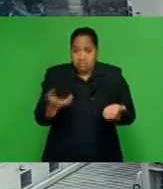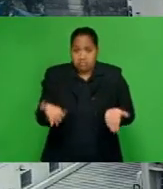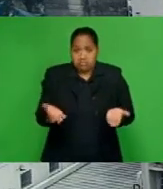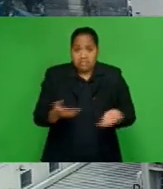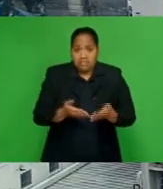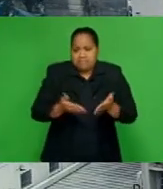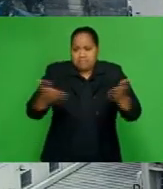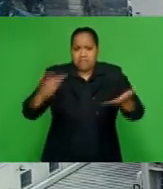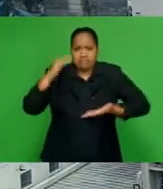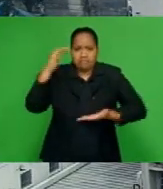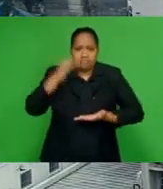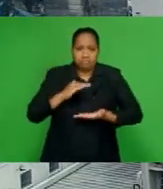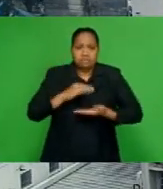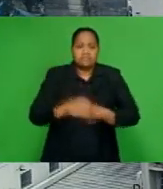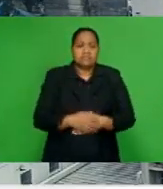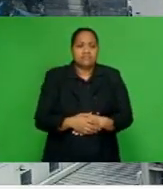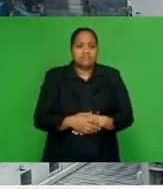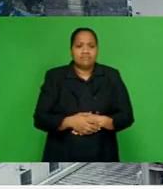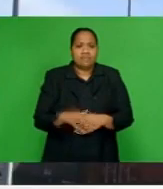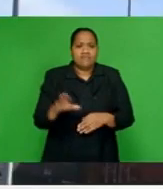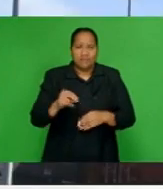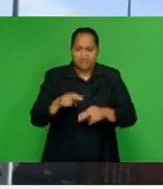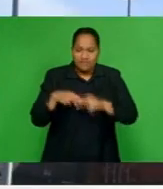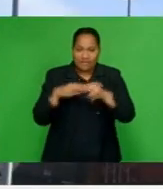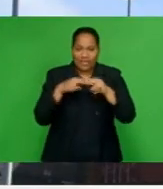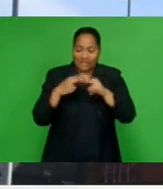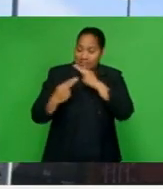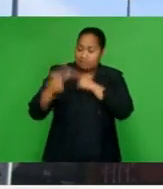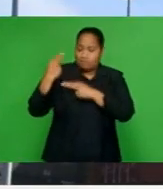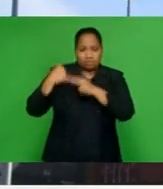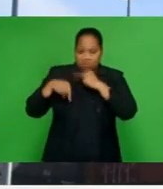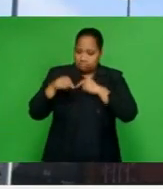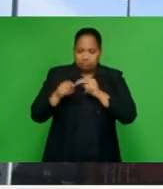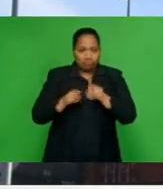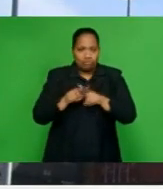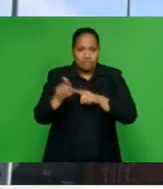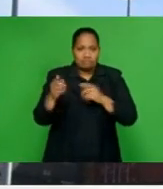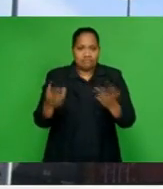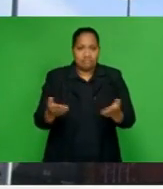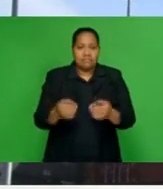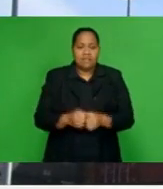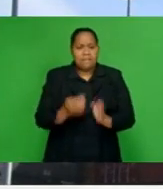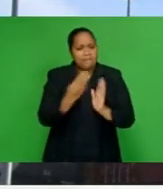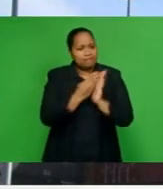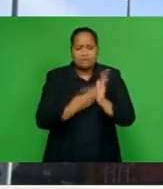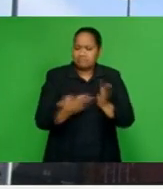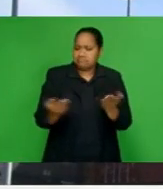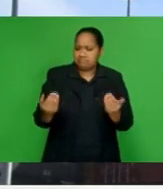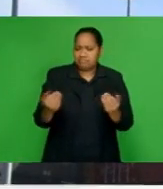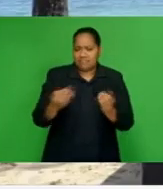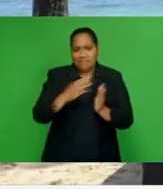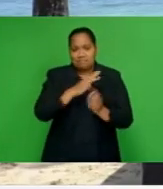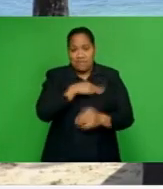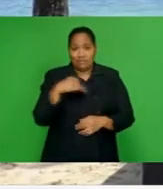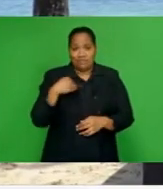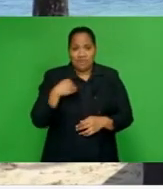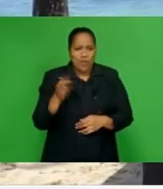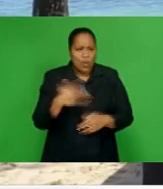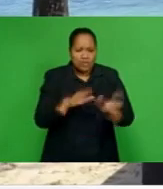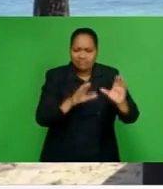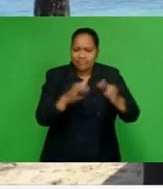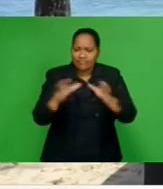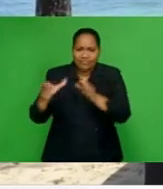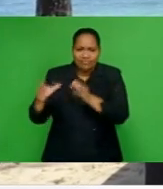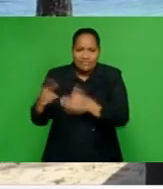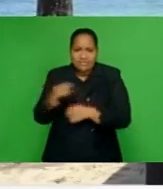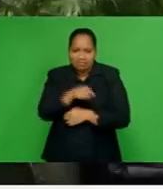across in Fiji's recent history. The Minister for Trade says the budget is welcomed by the ministry and all sectors of trade and tourism are